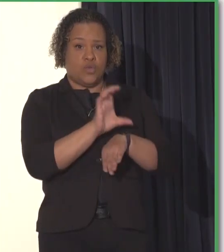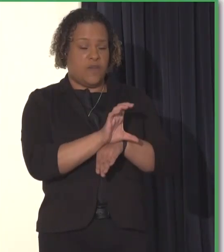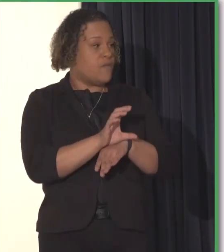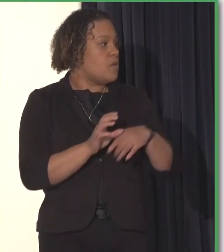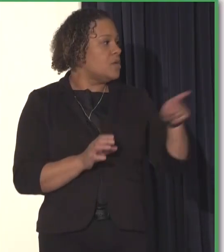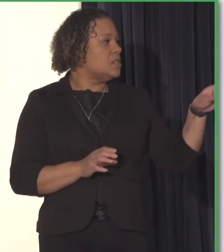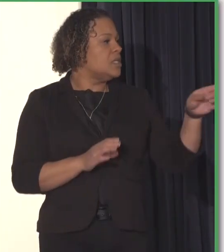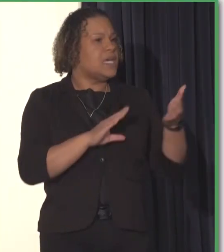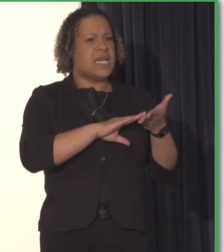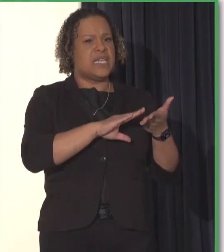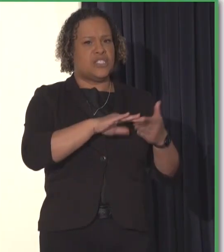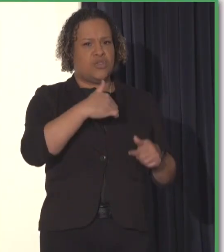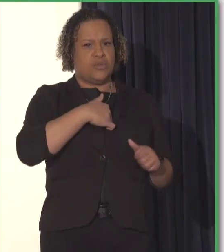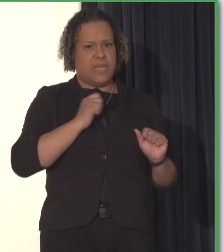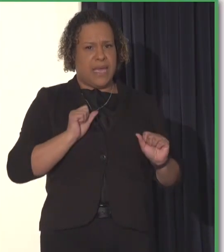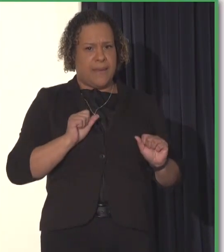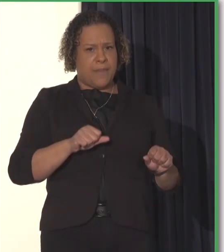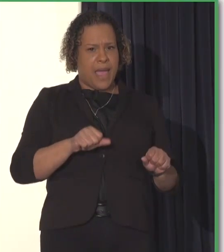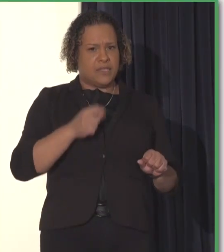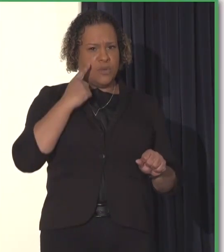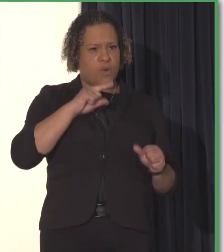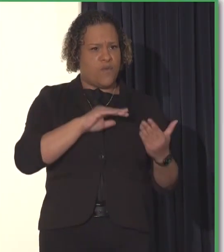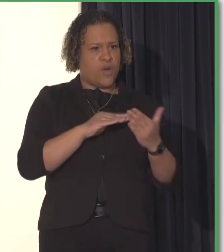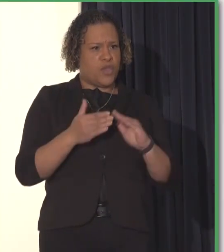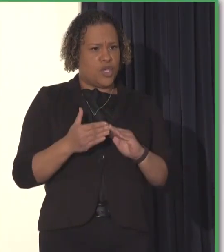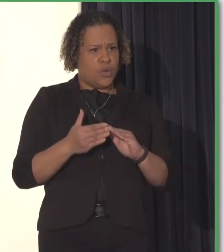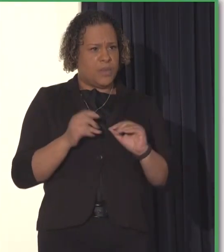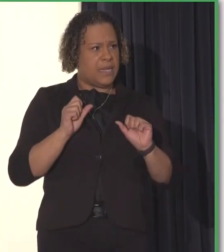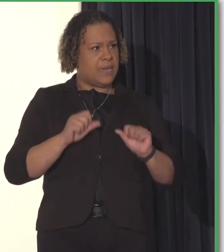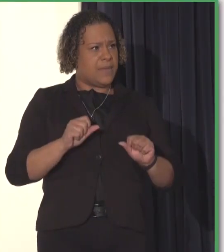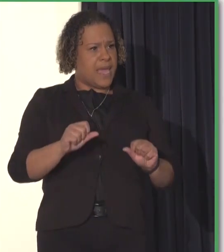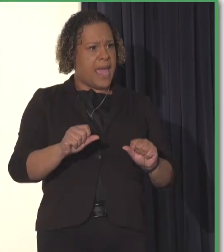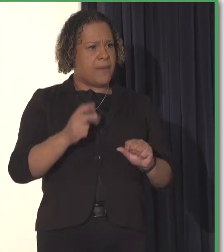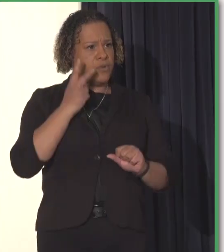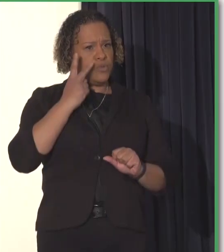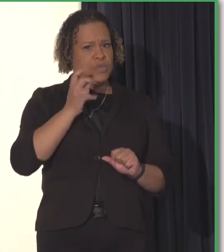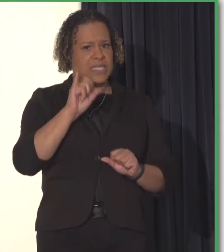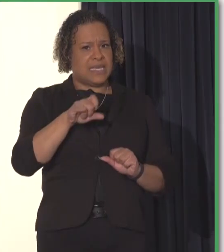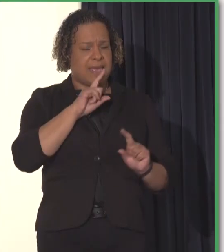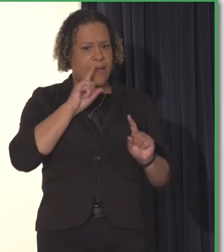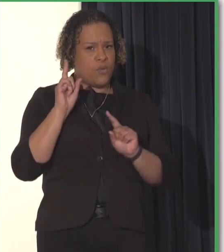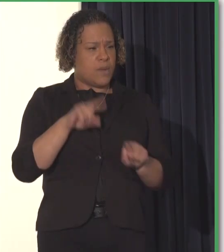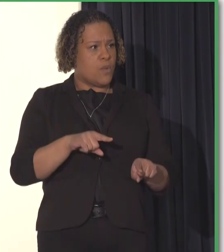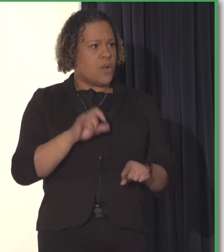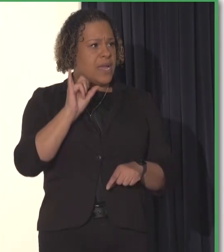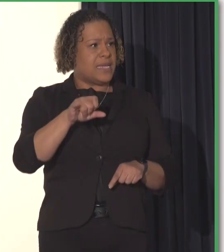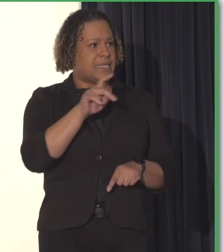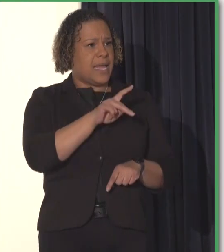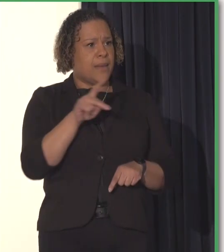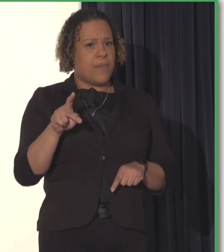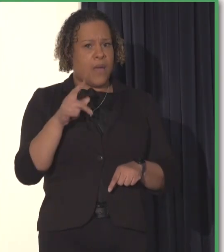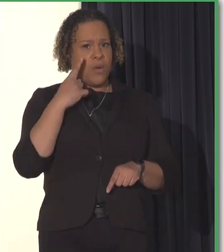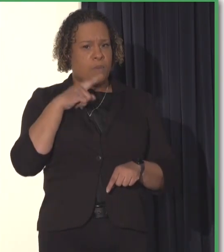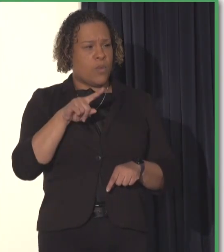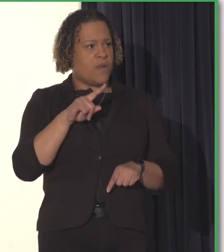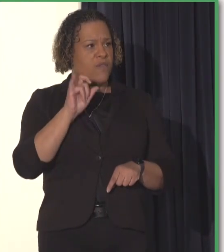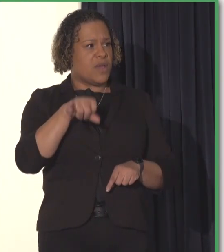me. Is it possible for the community to be able to see that report? Is it a PowerPoint for this